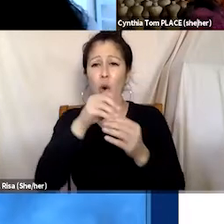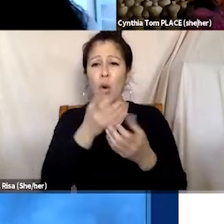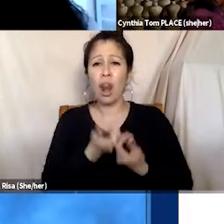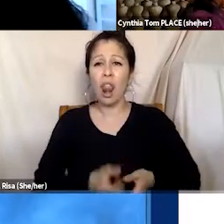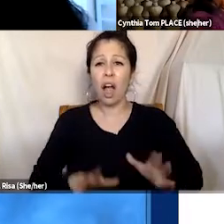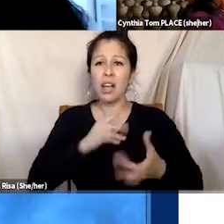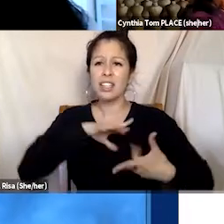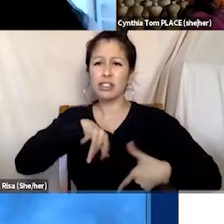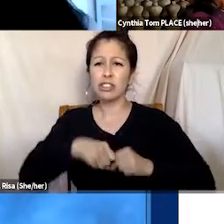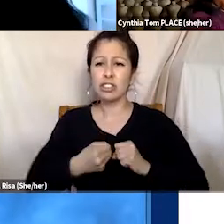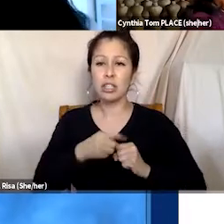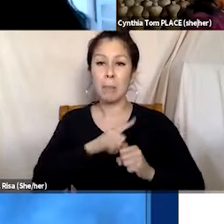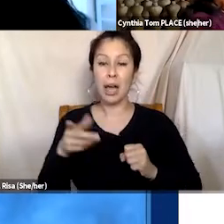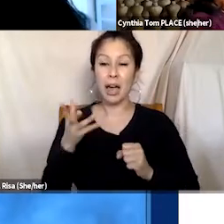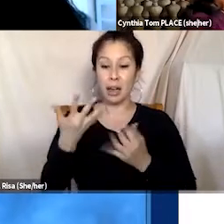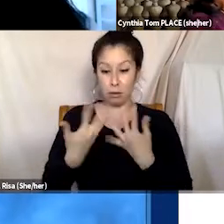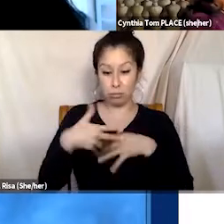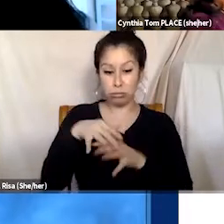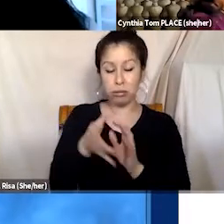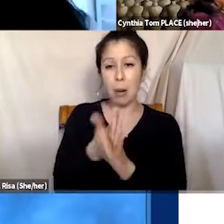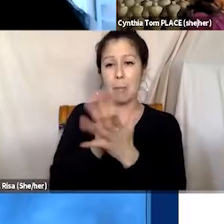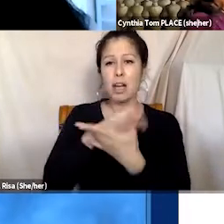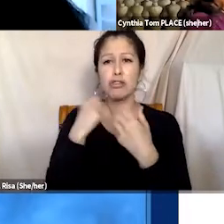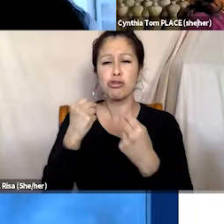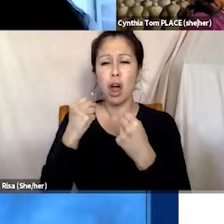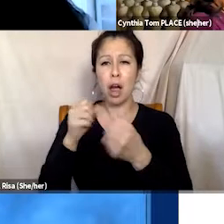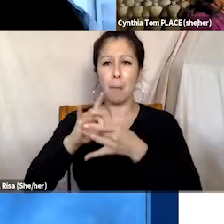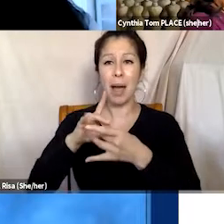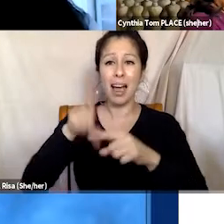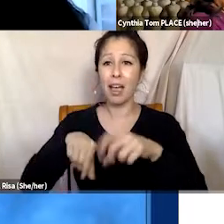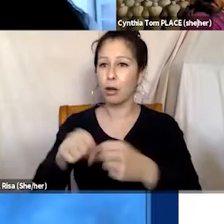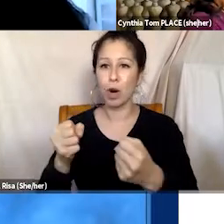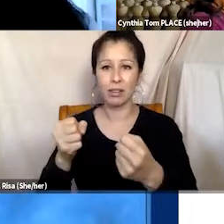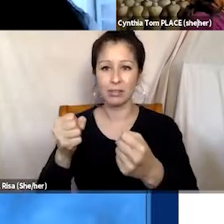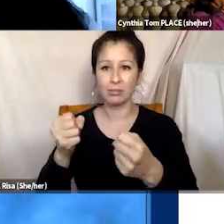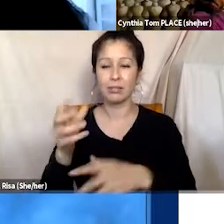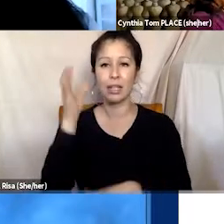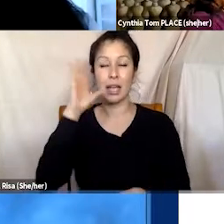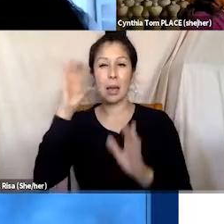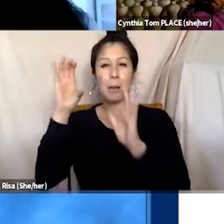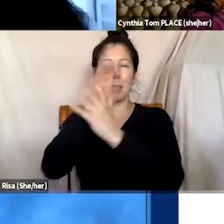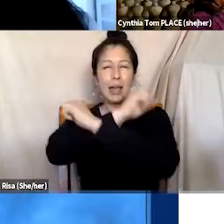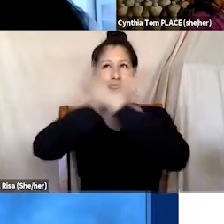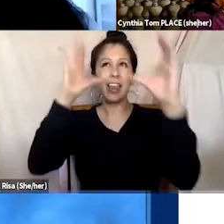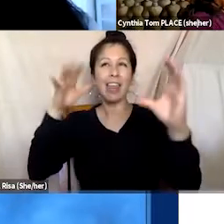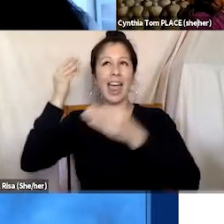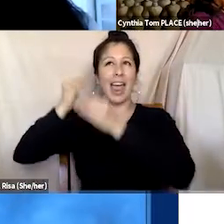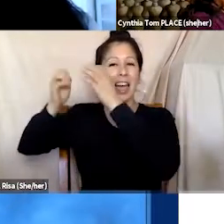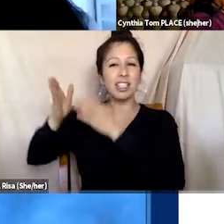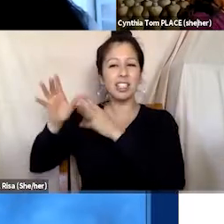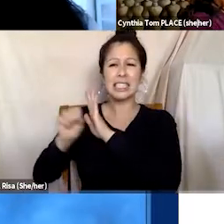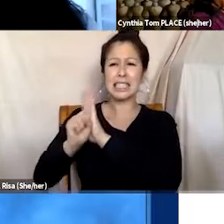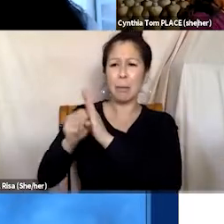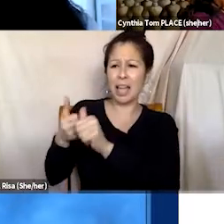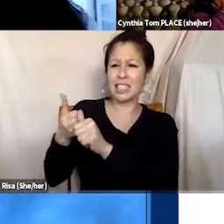hurt, the weaving together which creates strong, unbreakable bonds. Picture that ancestor that symbolizes that